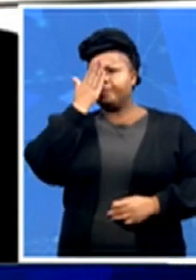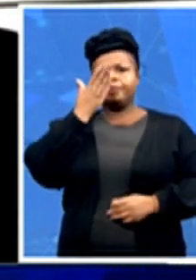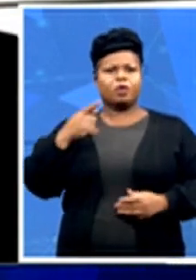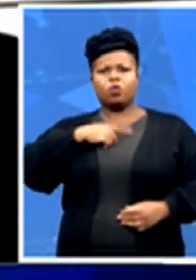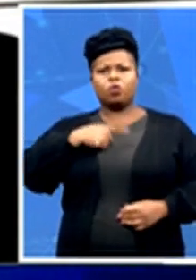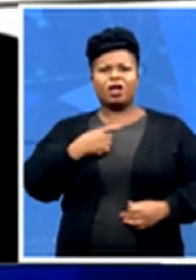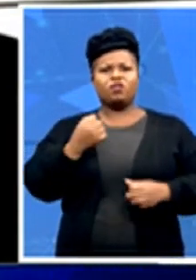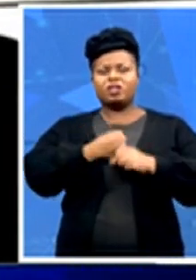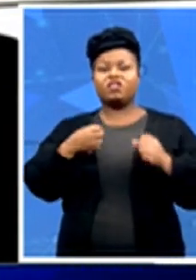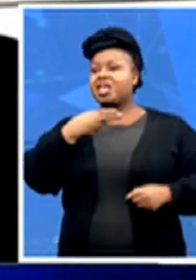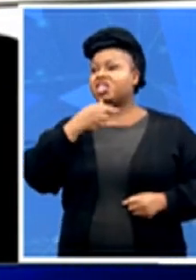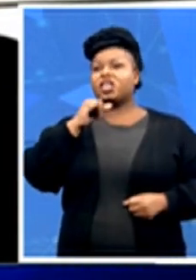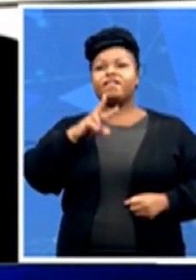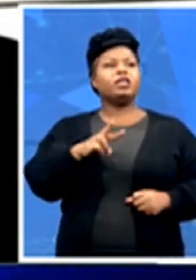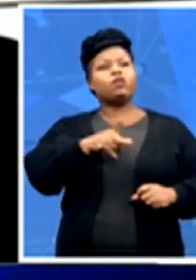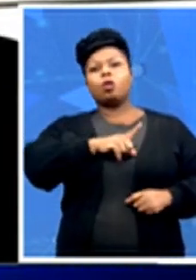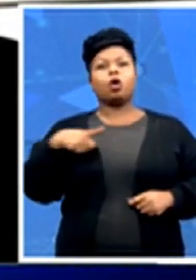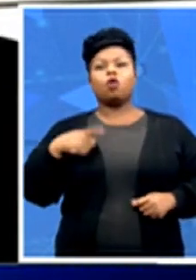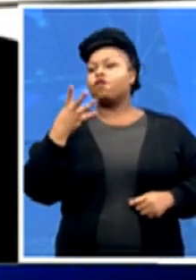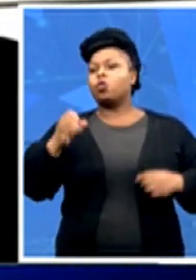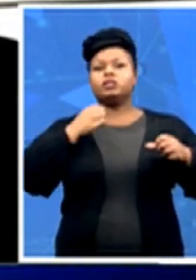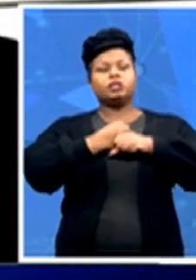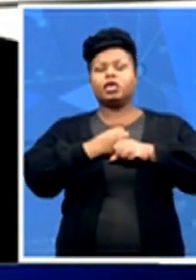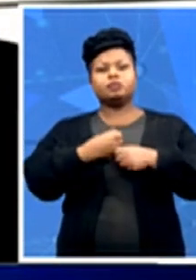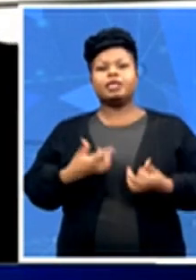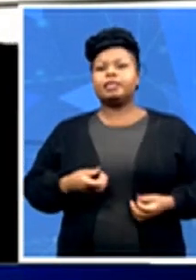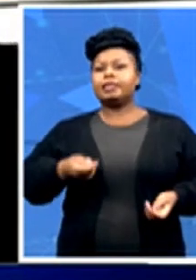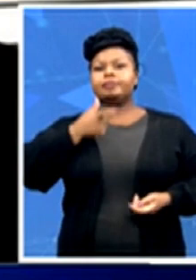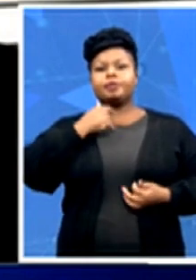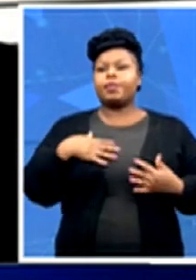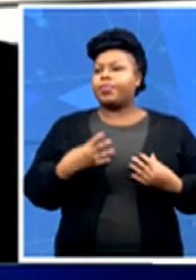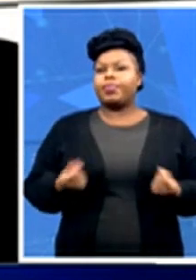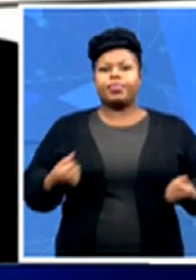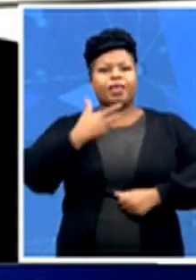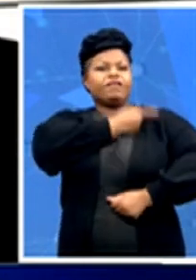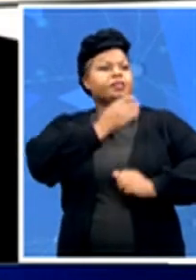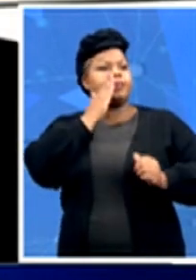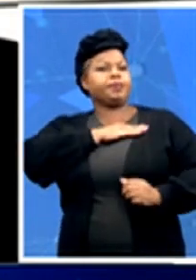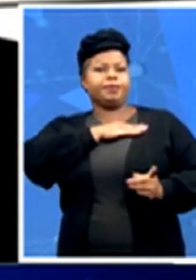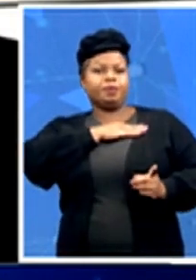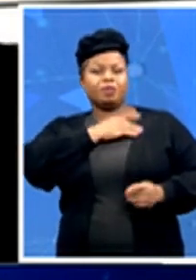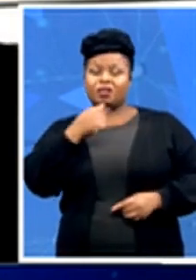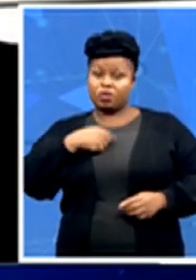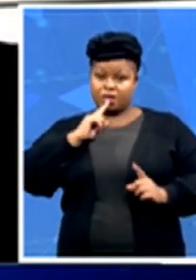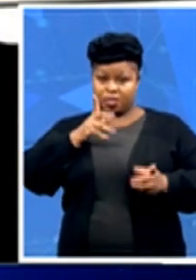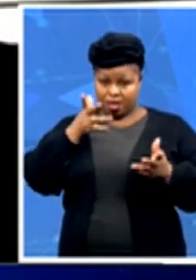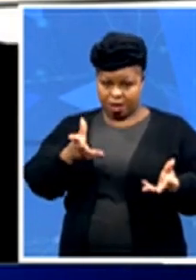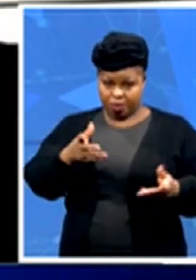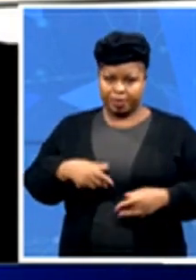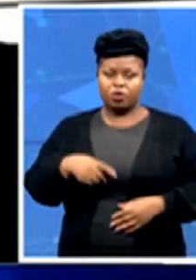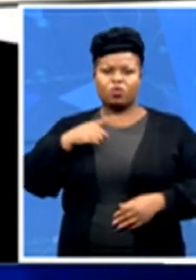40 years? And the answer to that is that these viruses are very different.